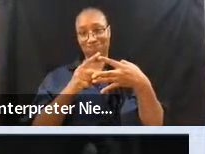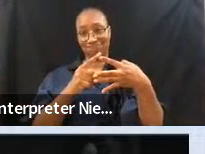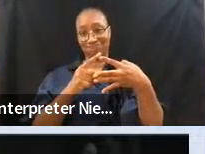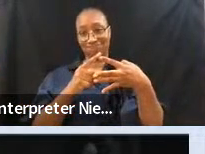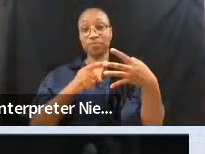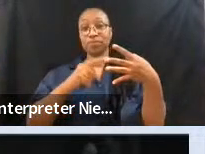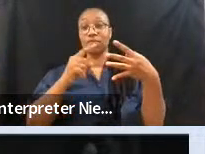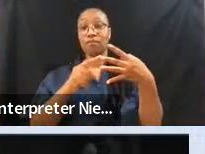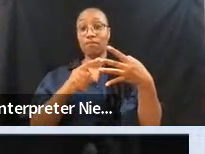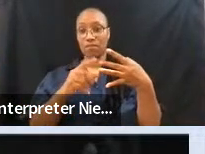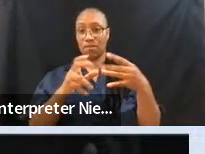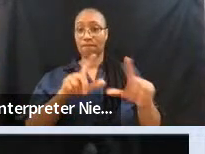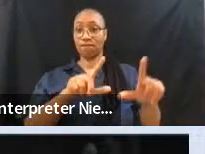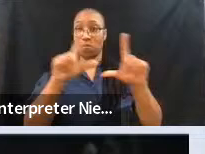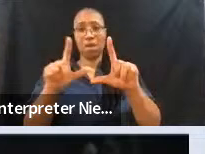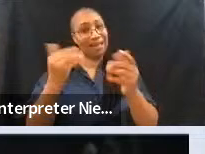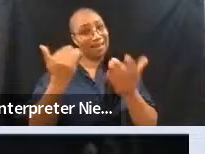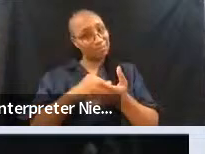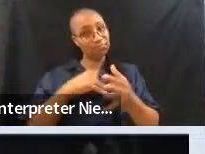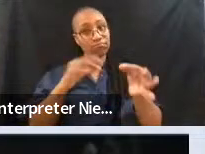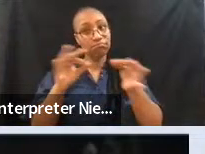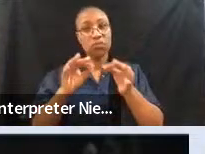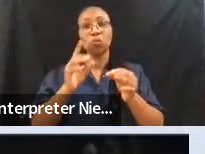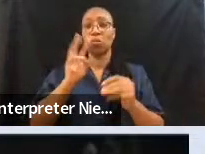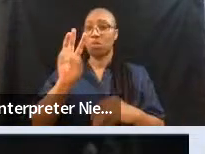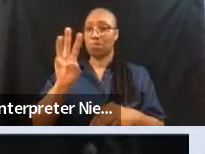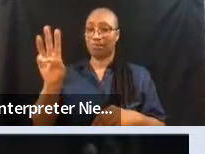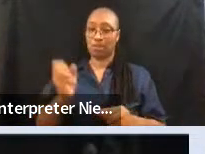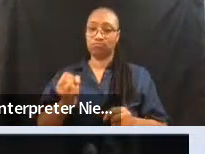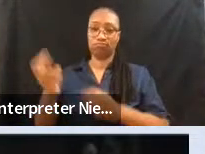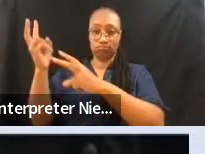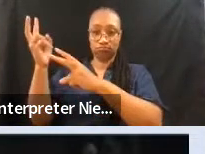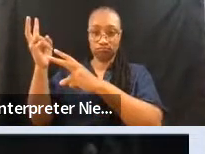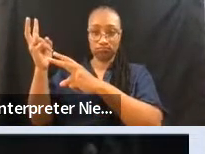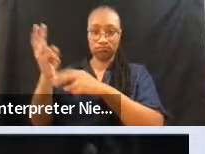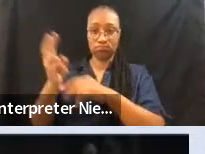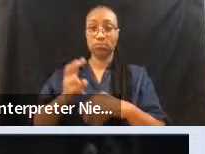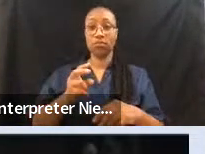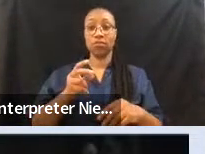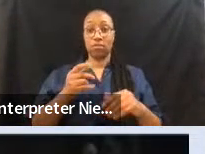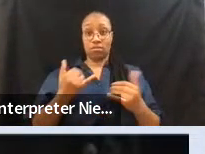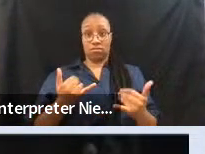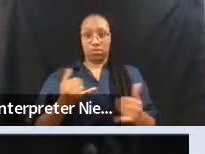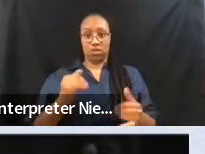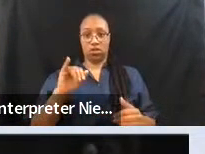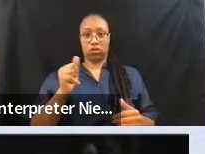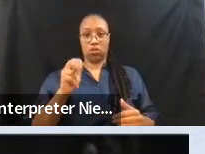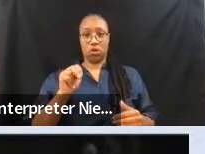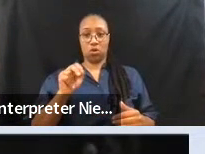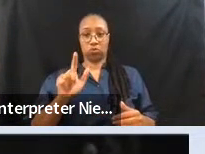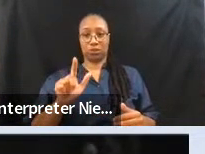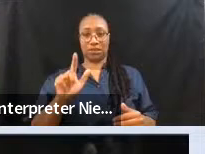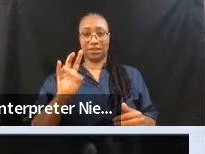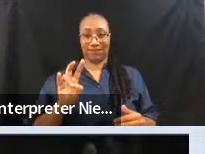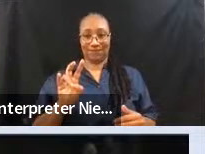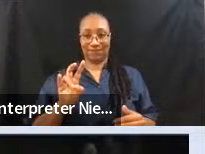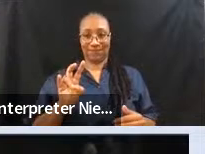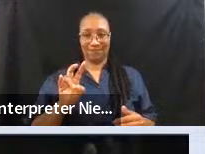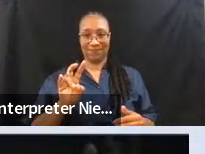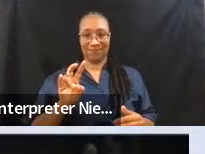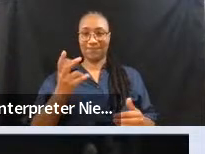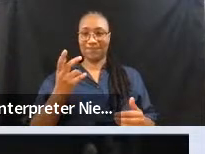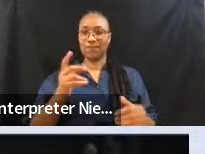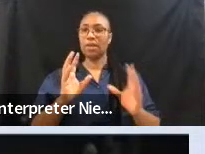presenting on it at our January 27 NCD Council meeting, which is open to the public. So please check our website